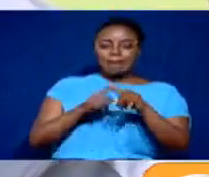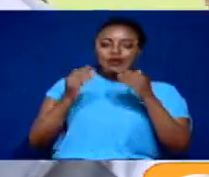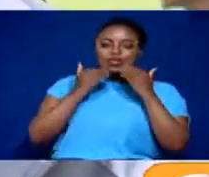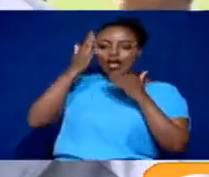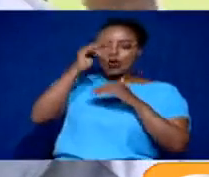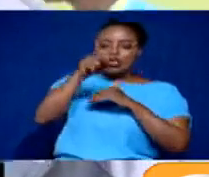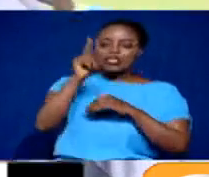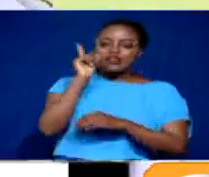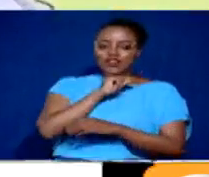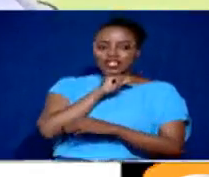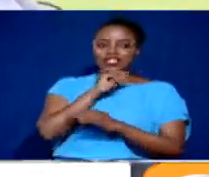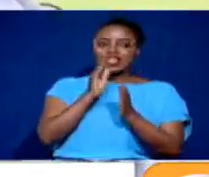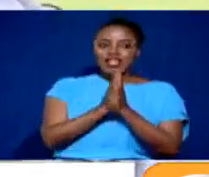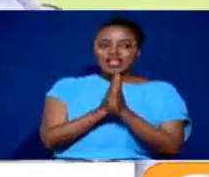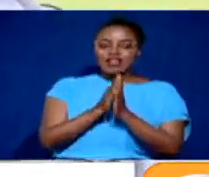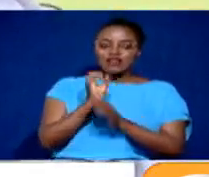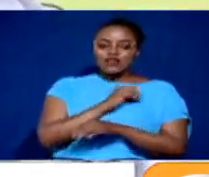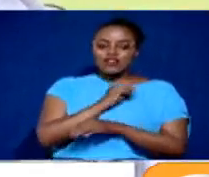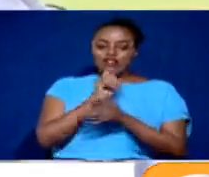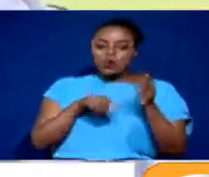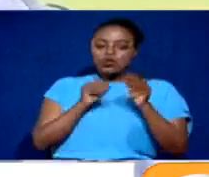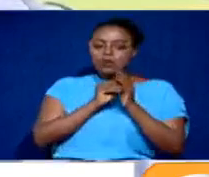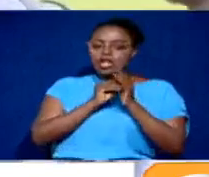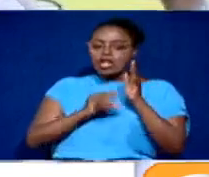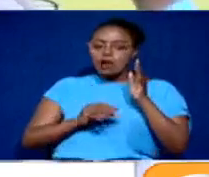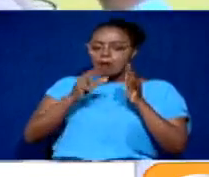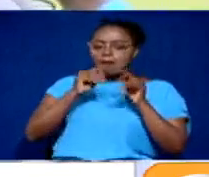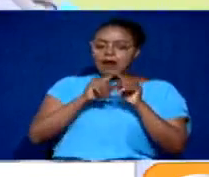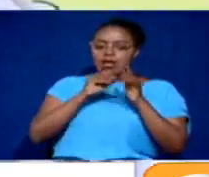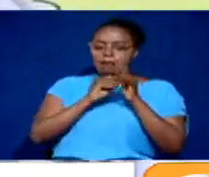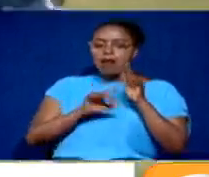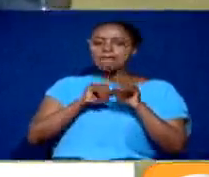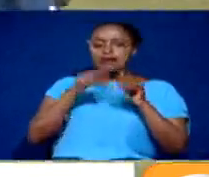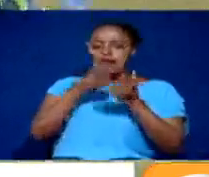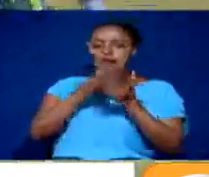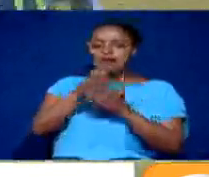imeisha. Our fear was being relegated, but we are not relegated. We are still in the league.